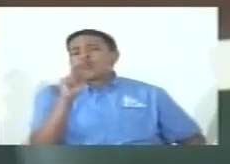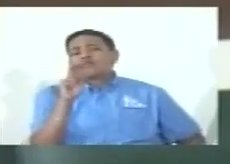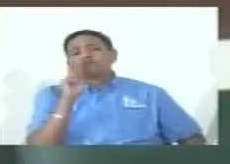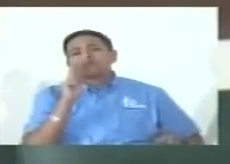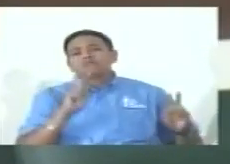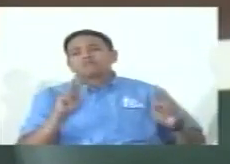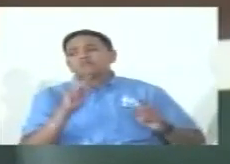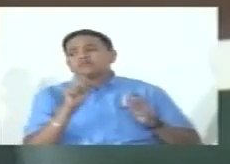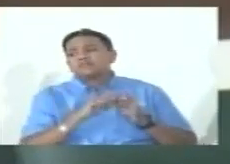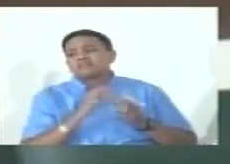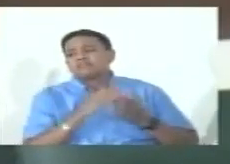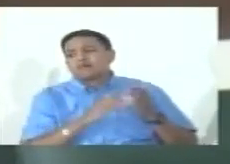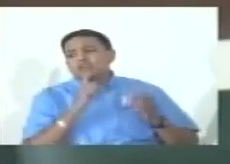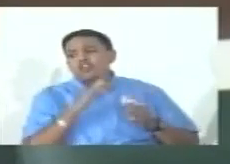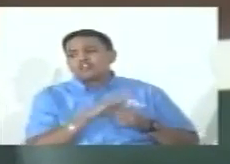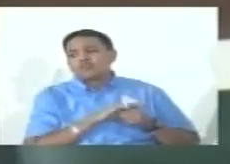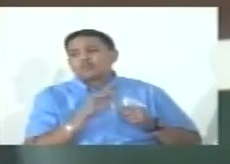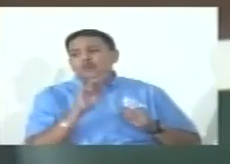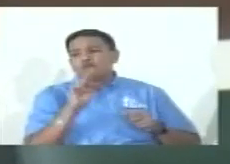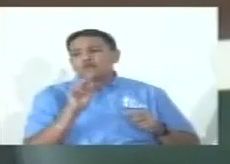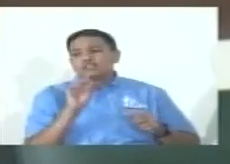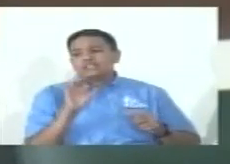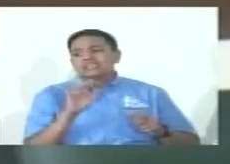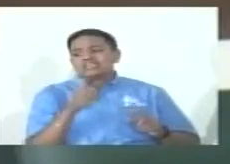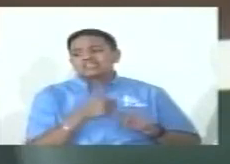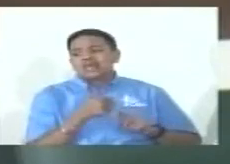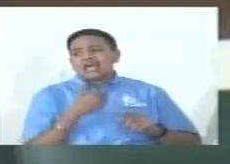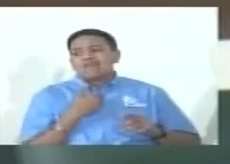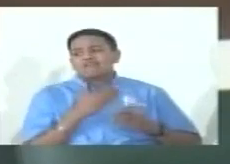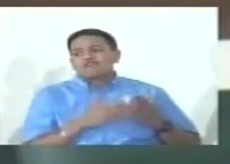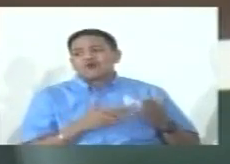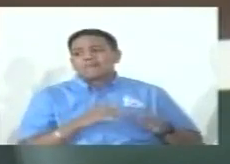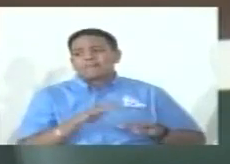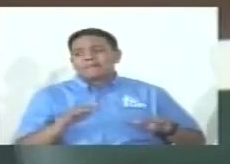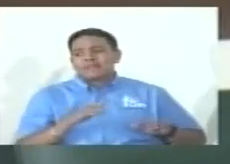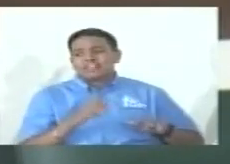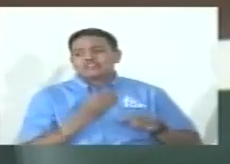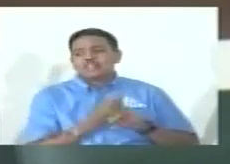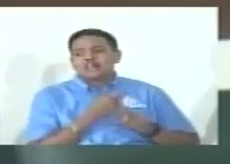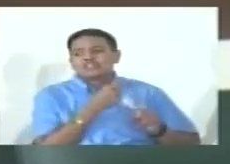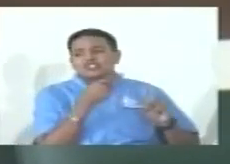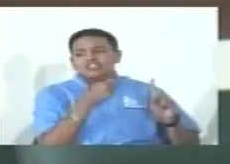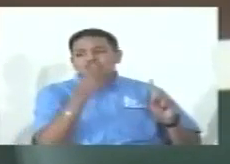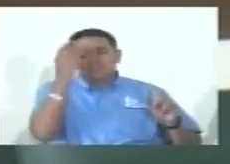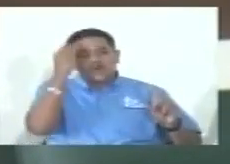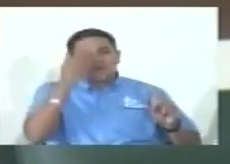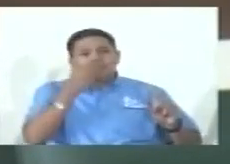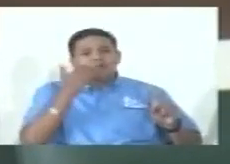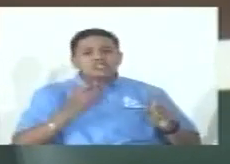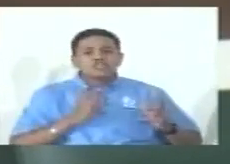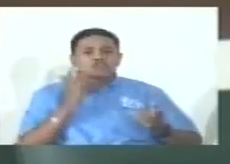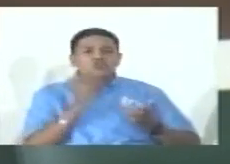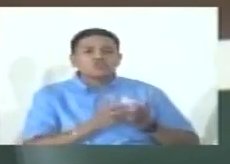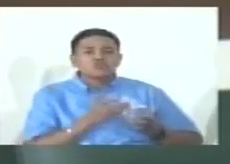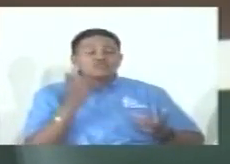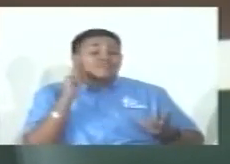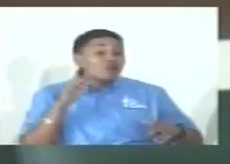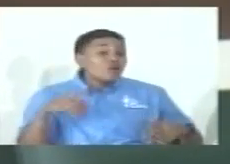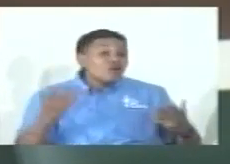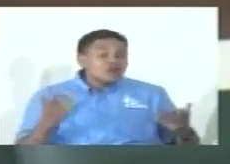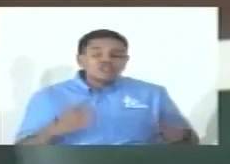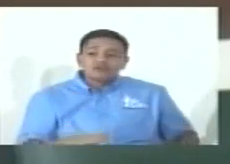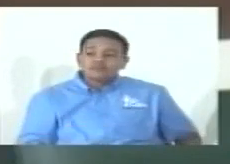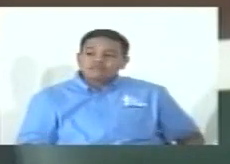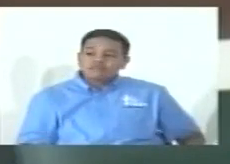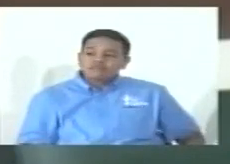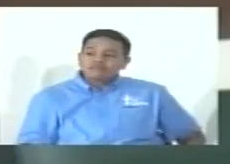the constituency where the UDC had some beach land that she thought was better suited for